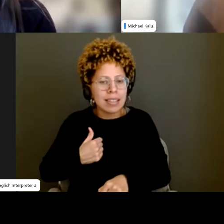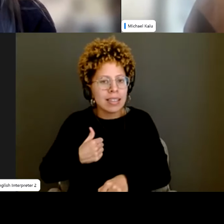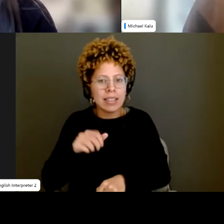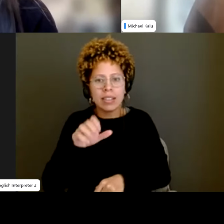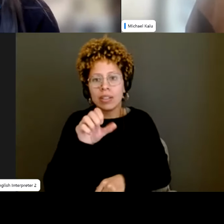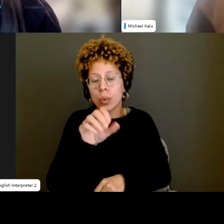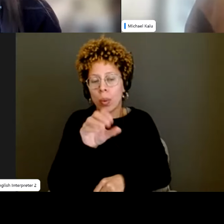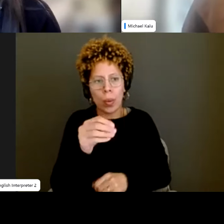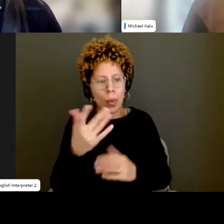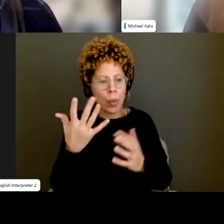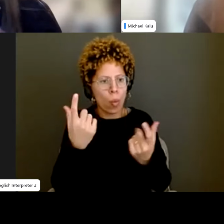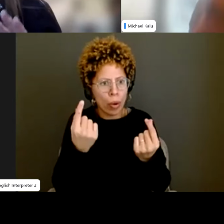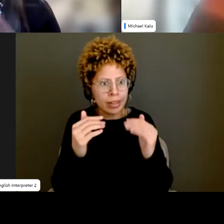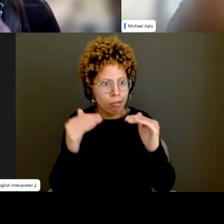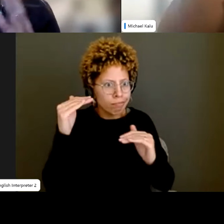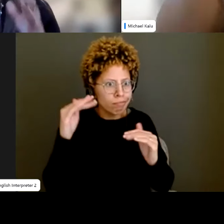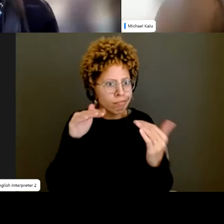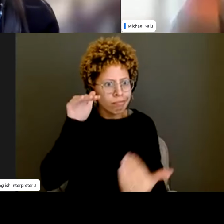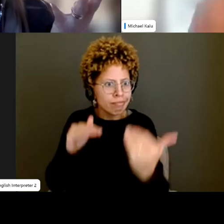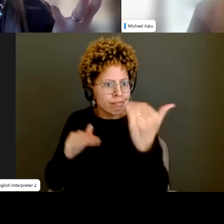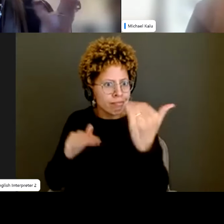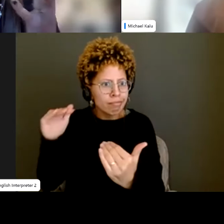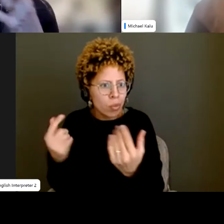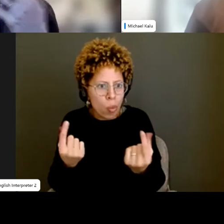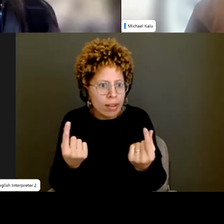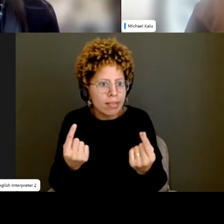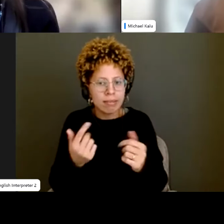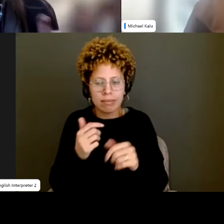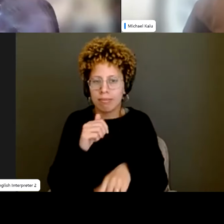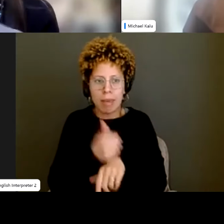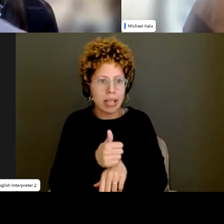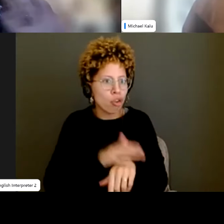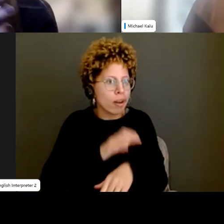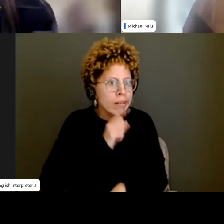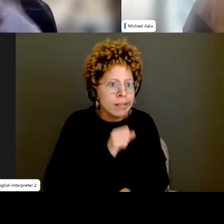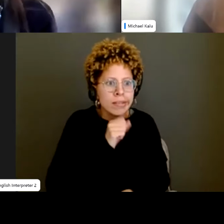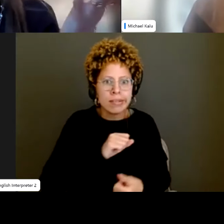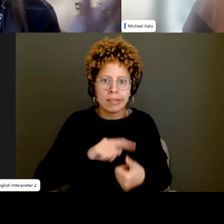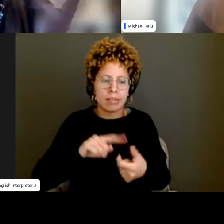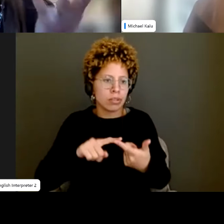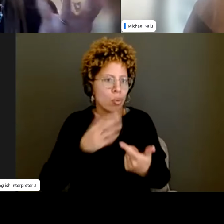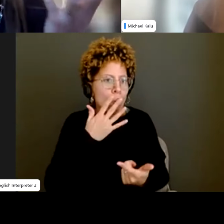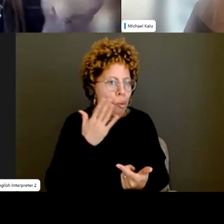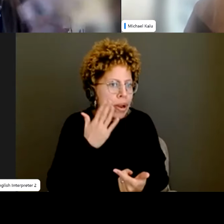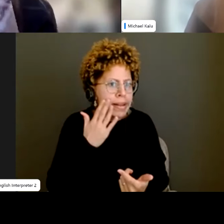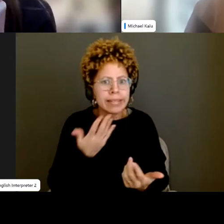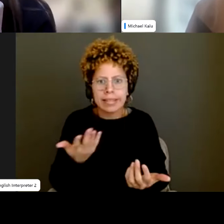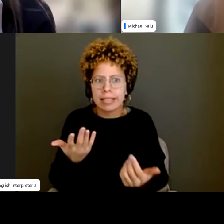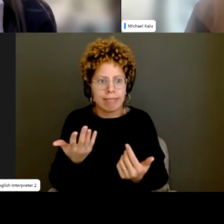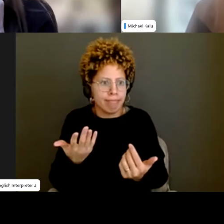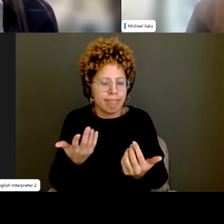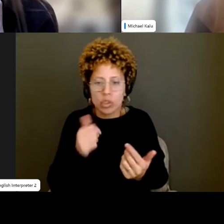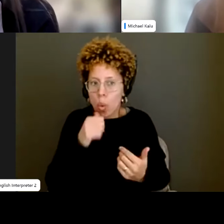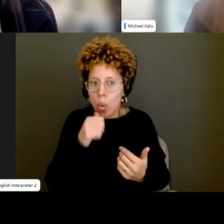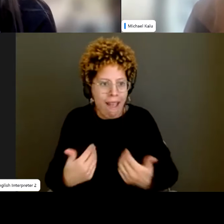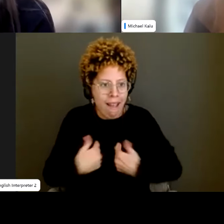the disparities and discrepancies between even just different ages and ethnicity, race, everything. It's we don't have that, and that's